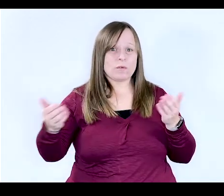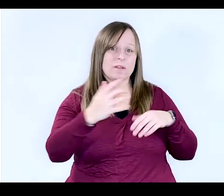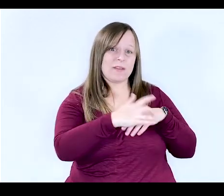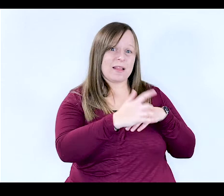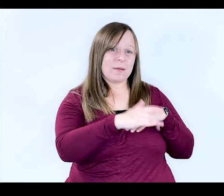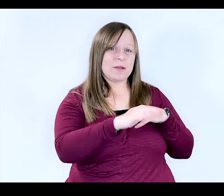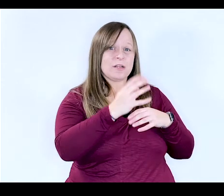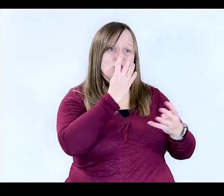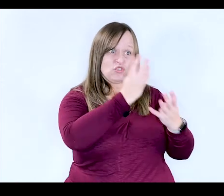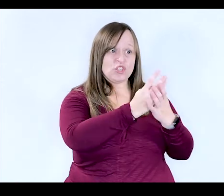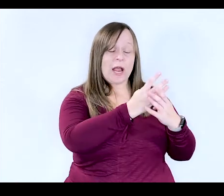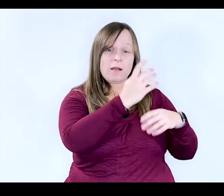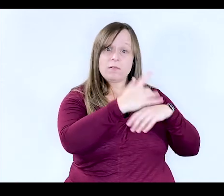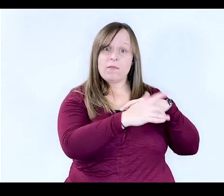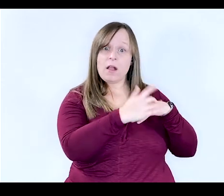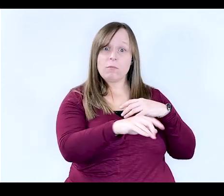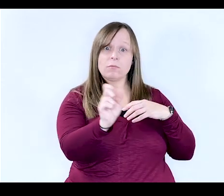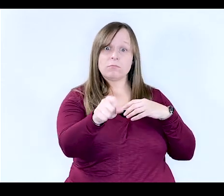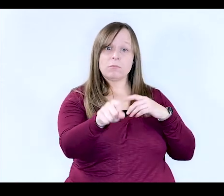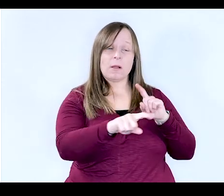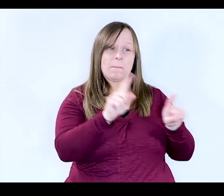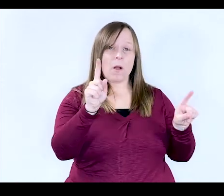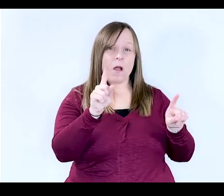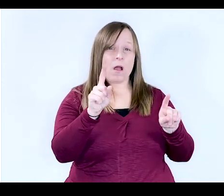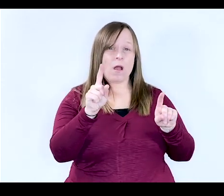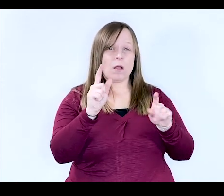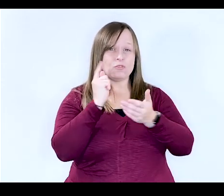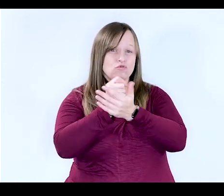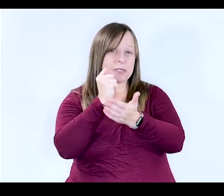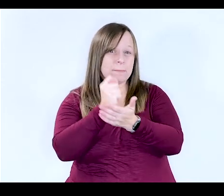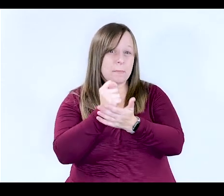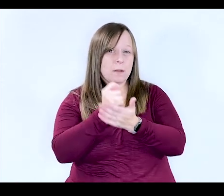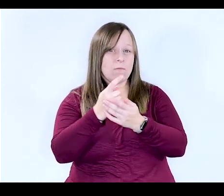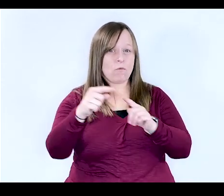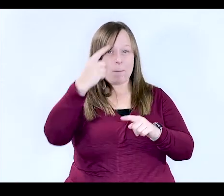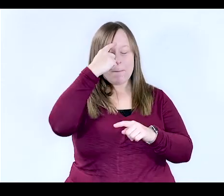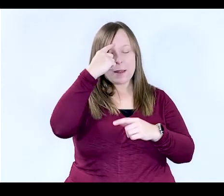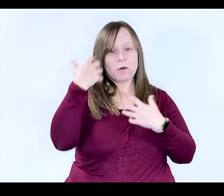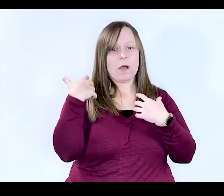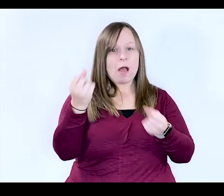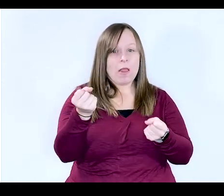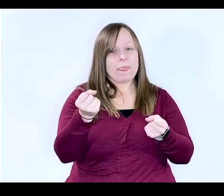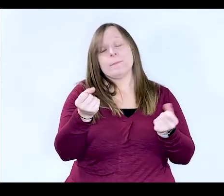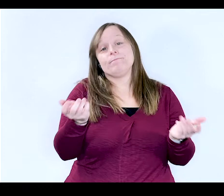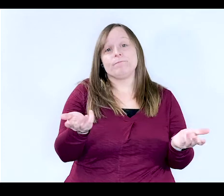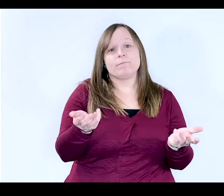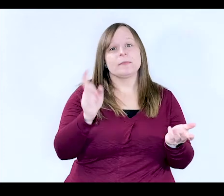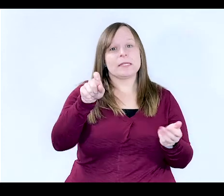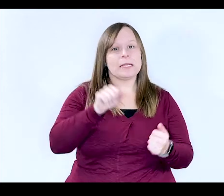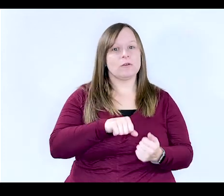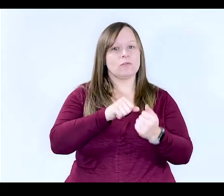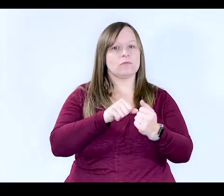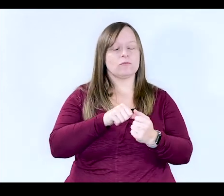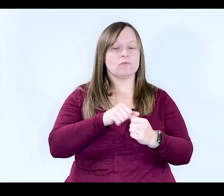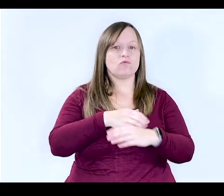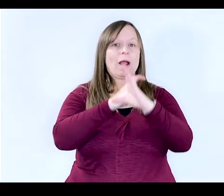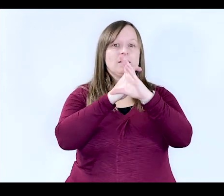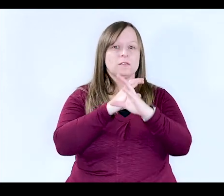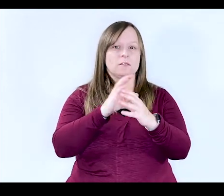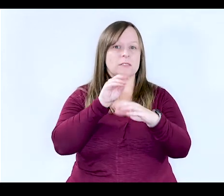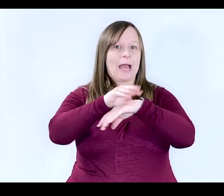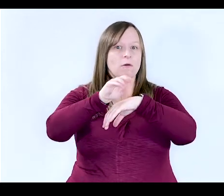resources are available. Jail is available, but things such as needing a